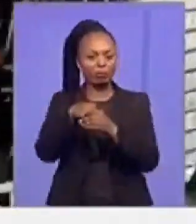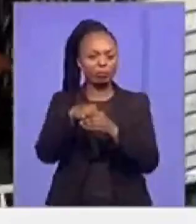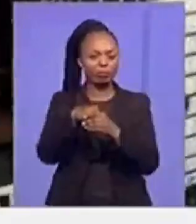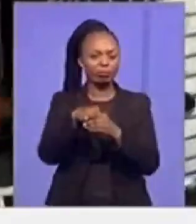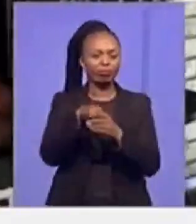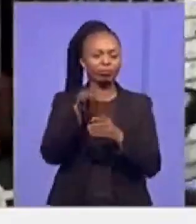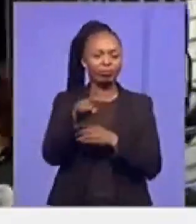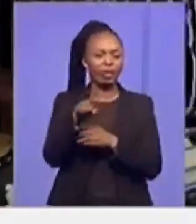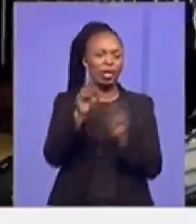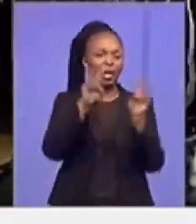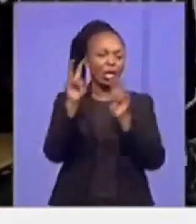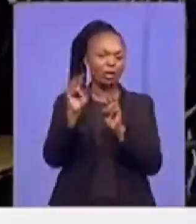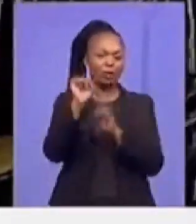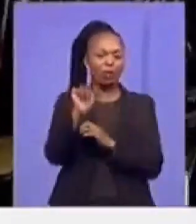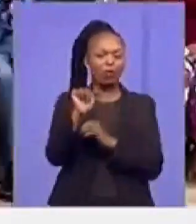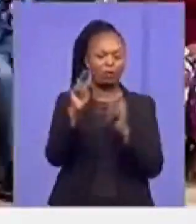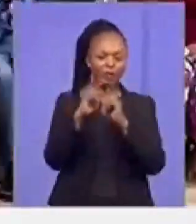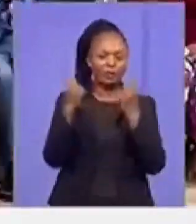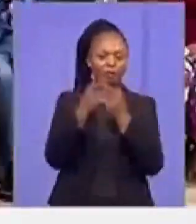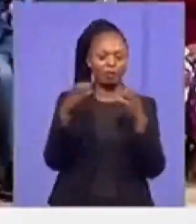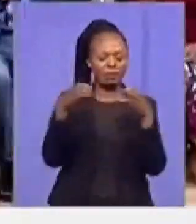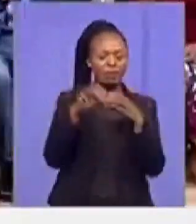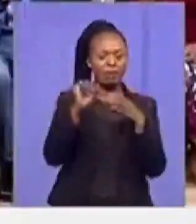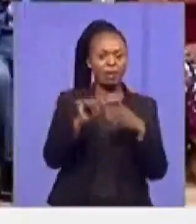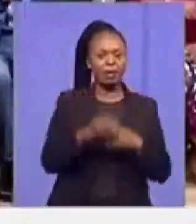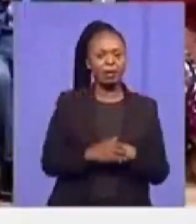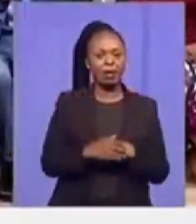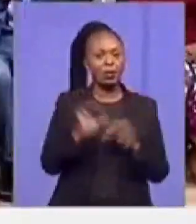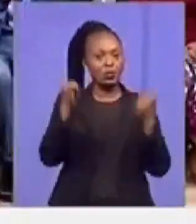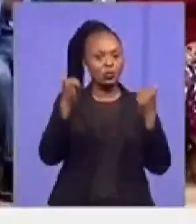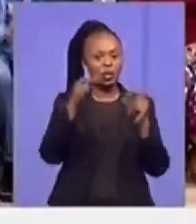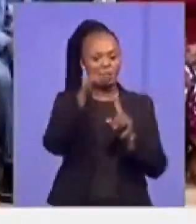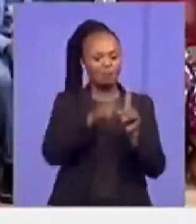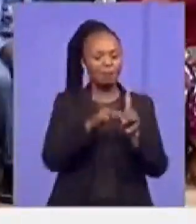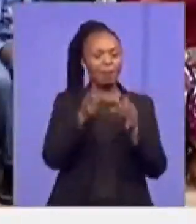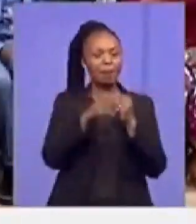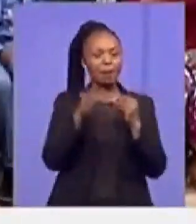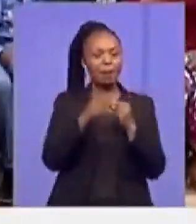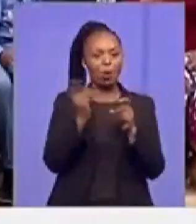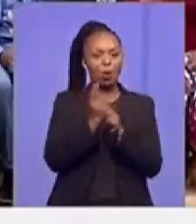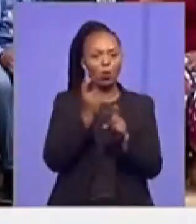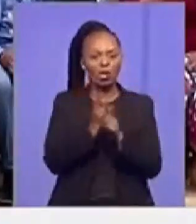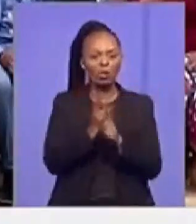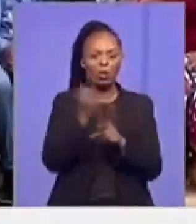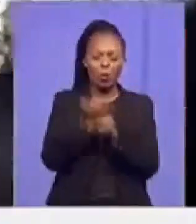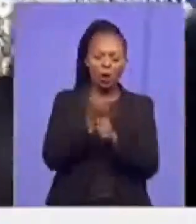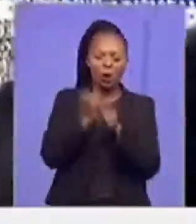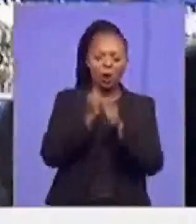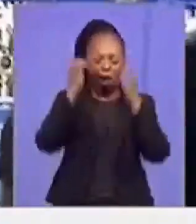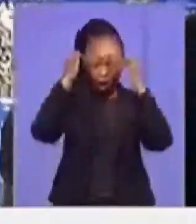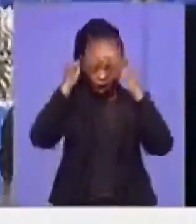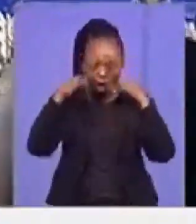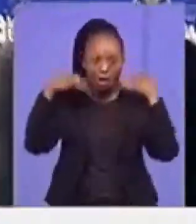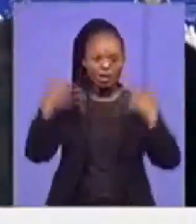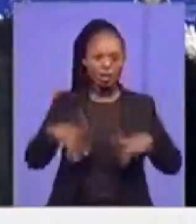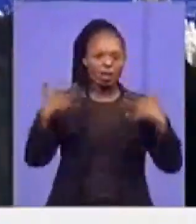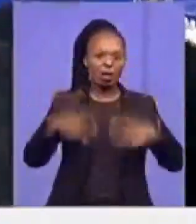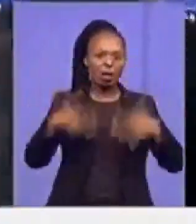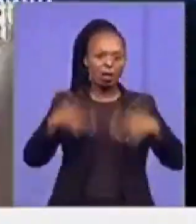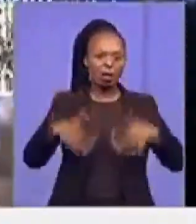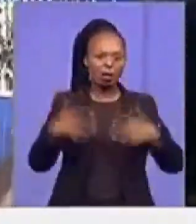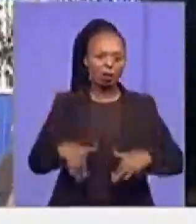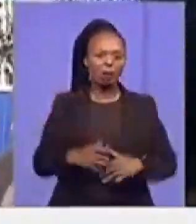hore mokgwa o emela tsela e le ke mo dintho tse ba neng ba bona le ditshebetso haholo tsa